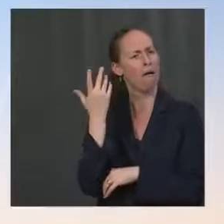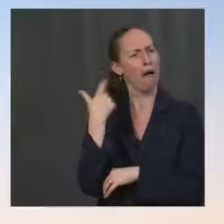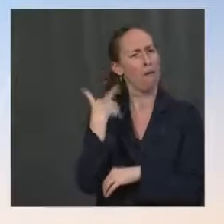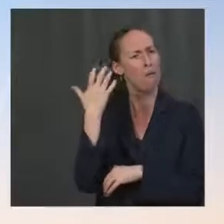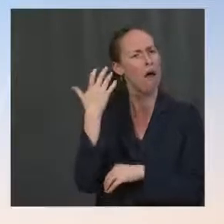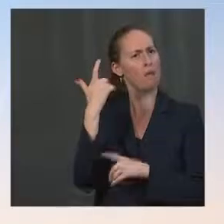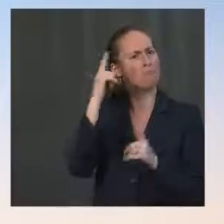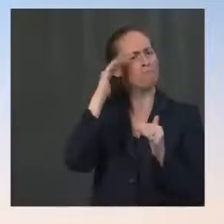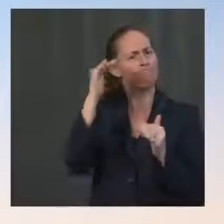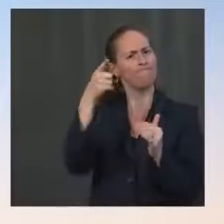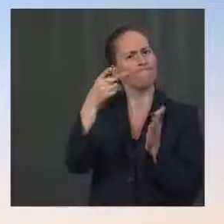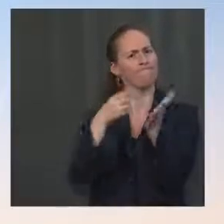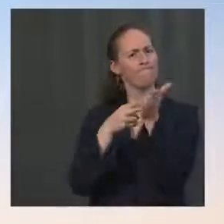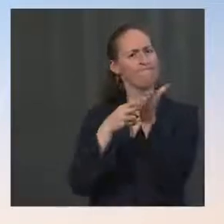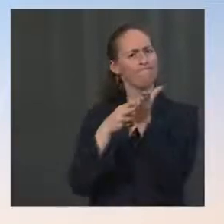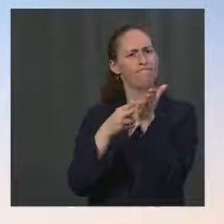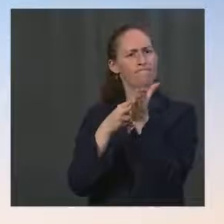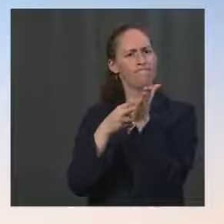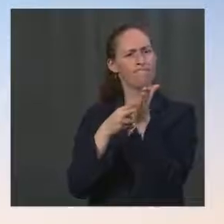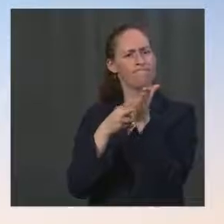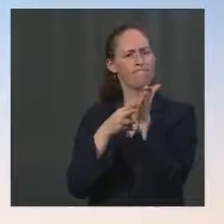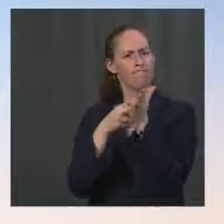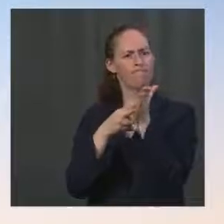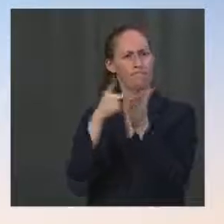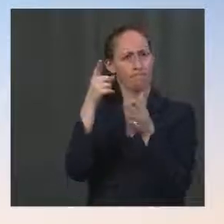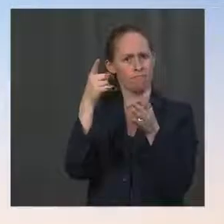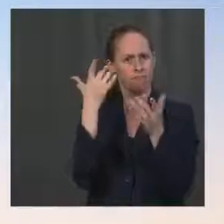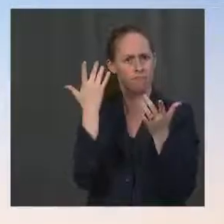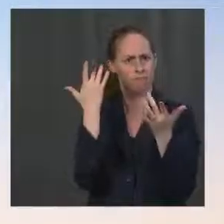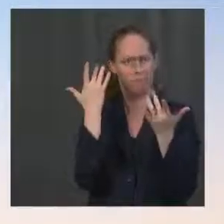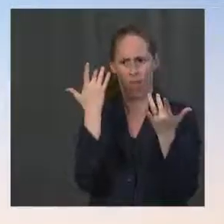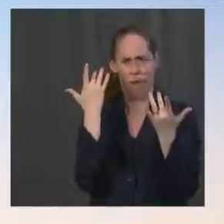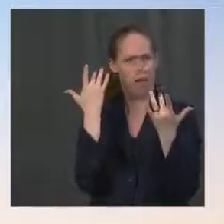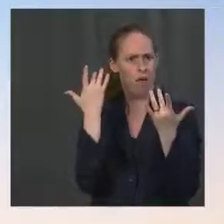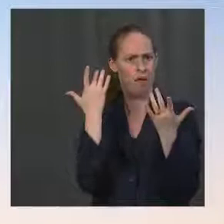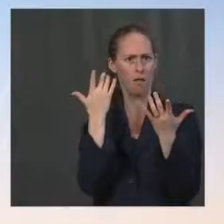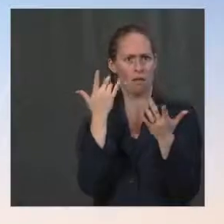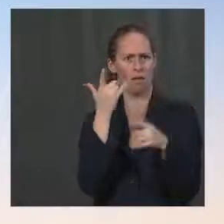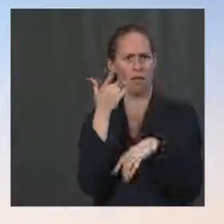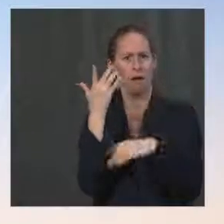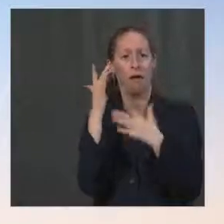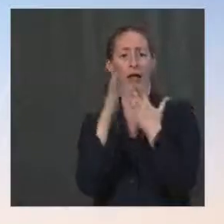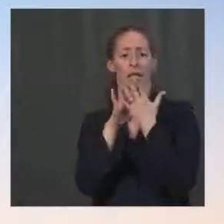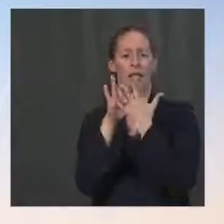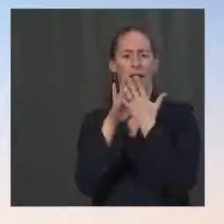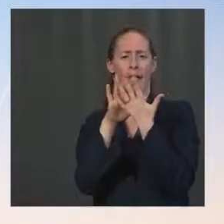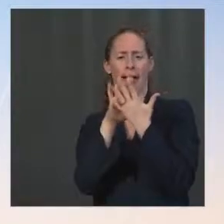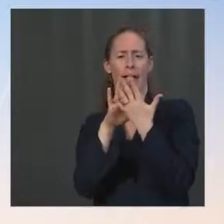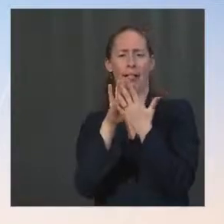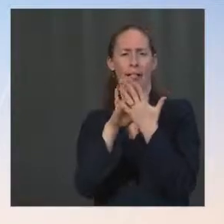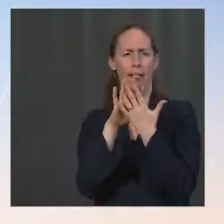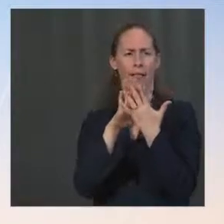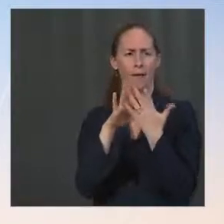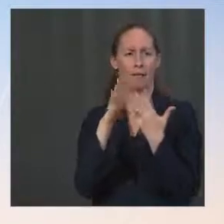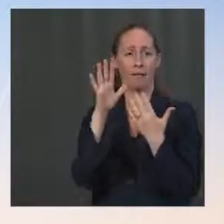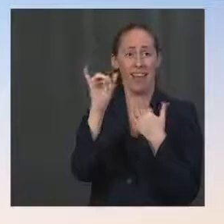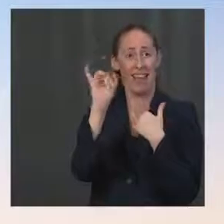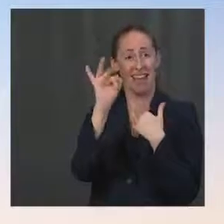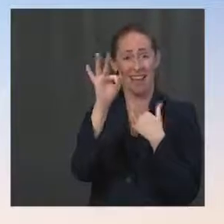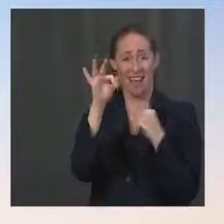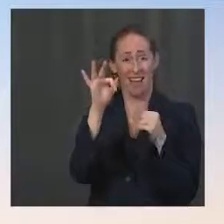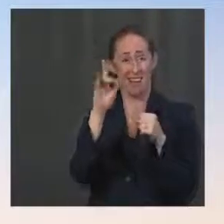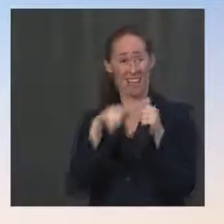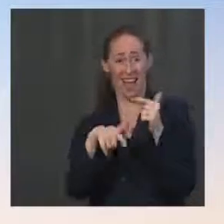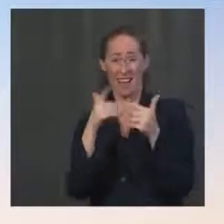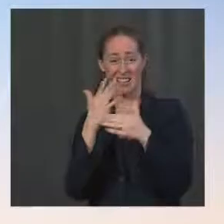can you explain to us why there was a kind of misleading account presented to us? And if we can't get honest information about minor stories, why should we